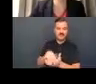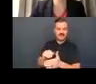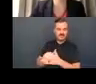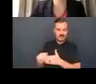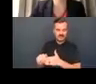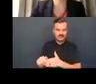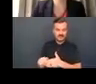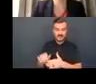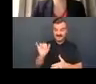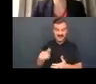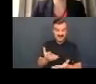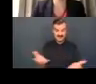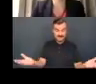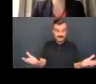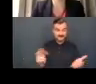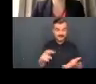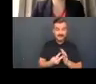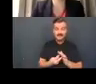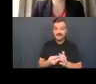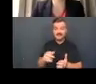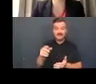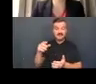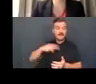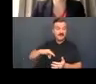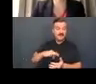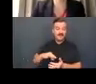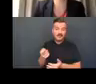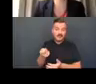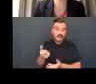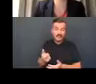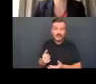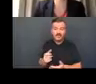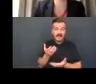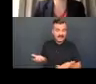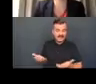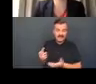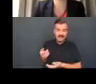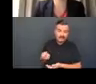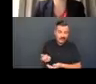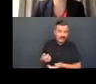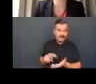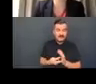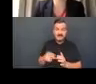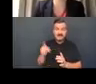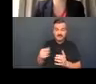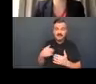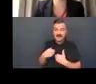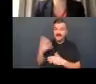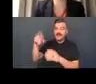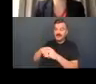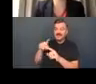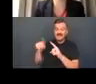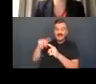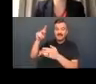these factors, low benefits and low assets, necessitate the use of multiple welfare programs to cover